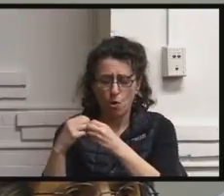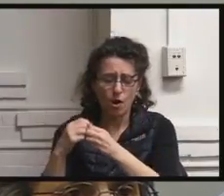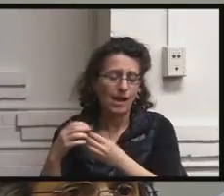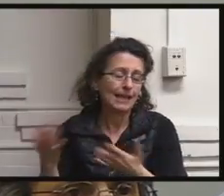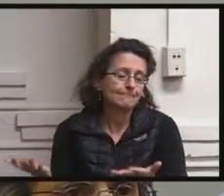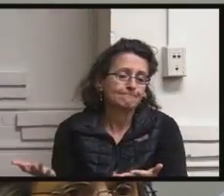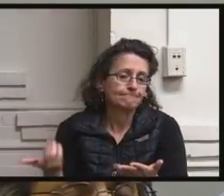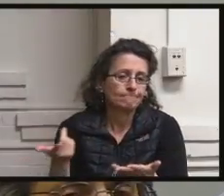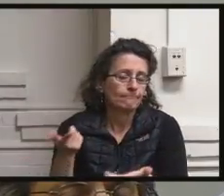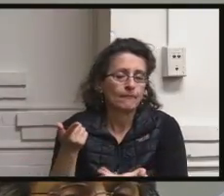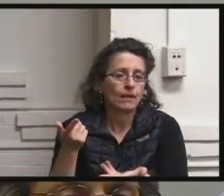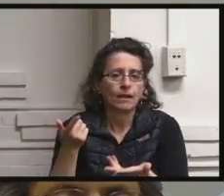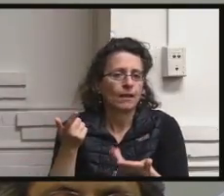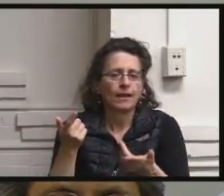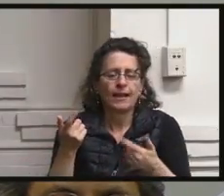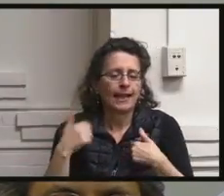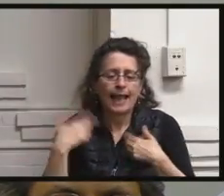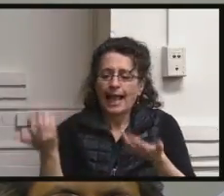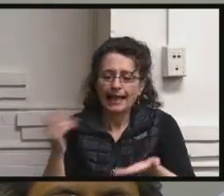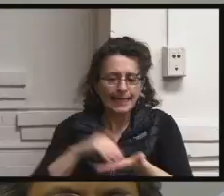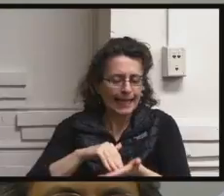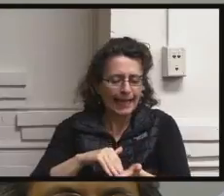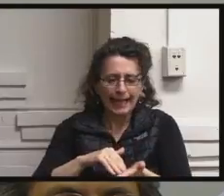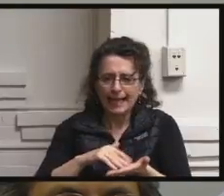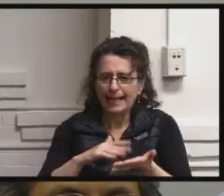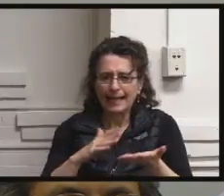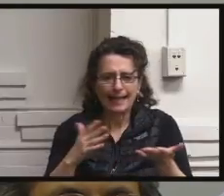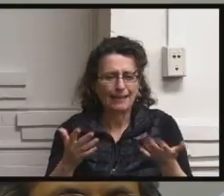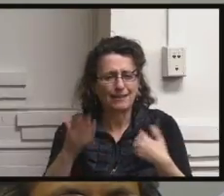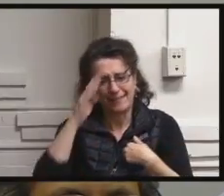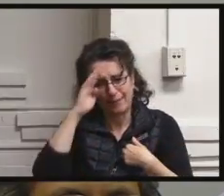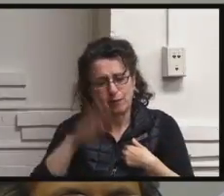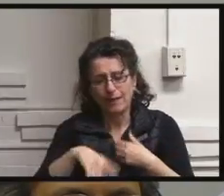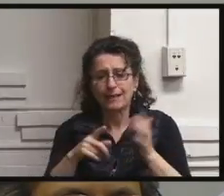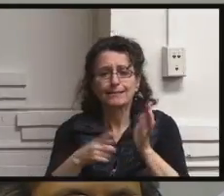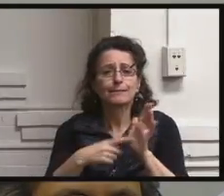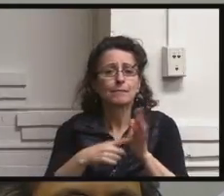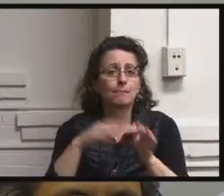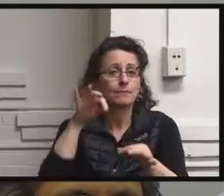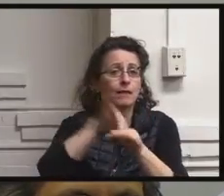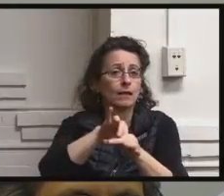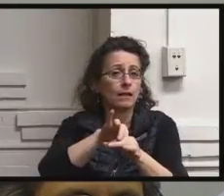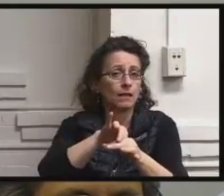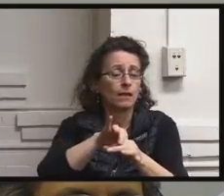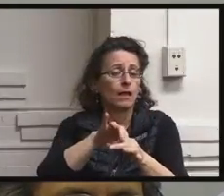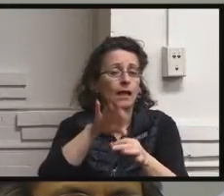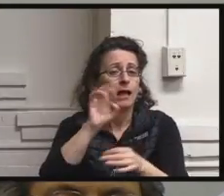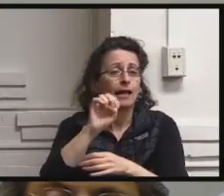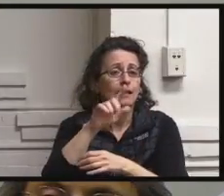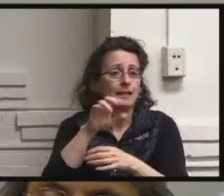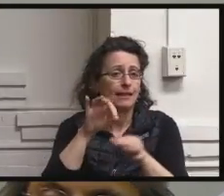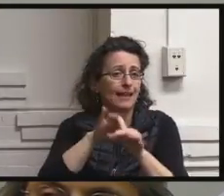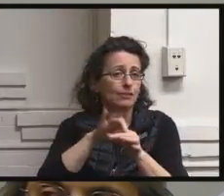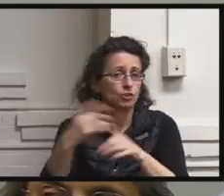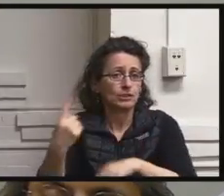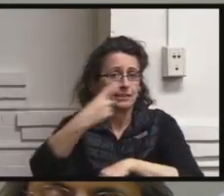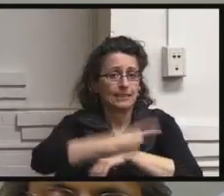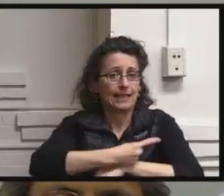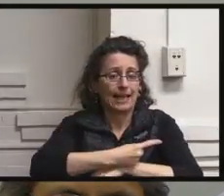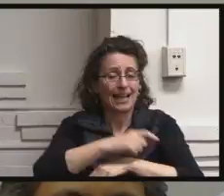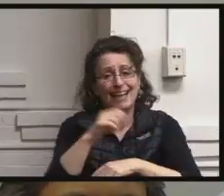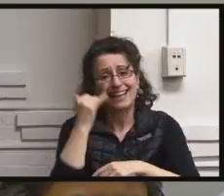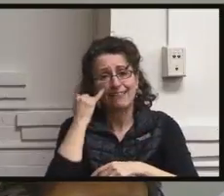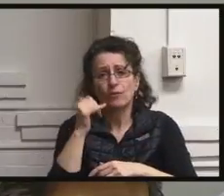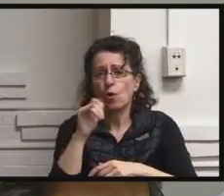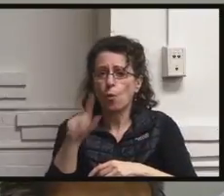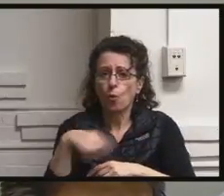turnout for the election, and 10% voting on if you were allowed to have